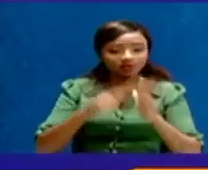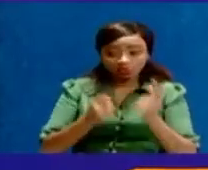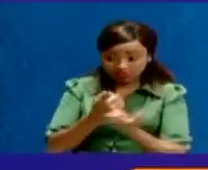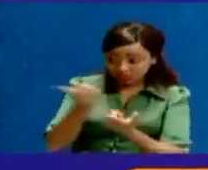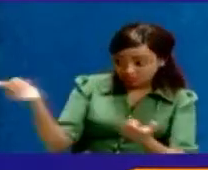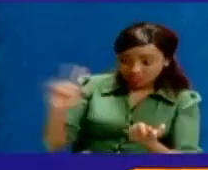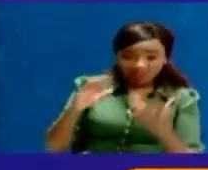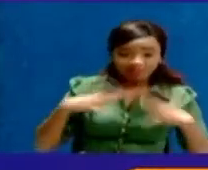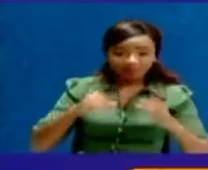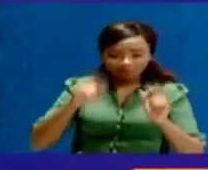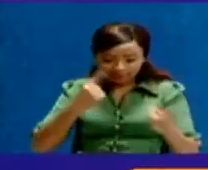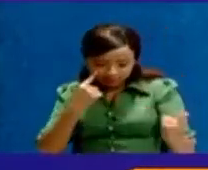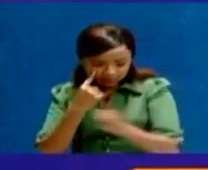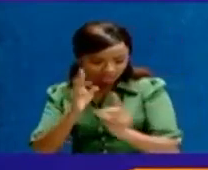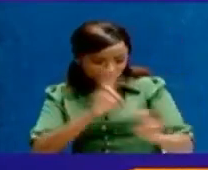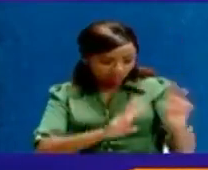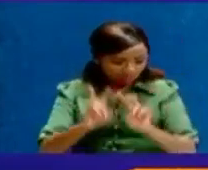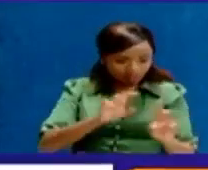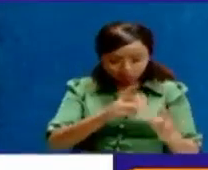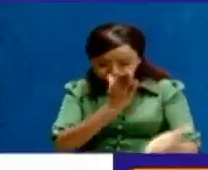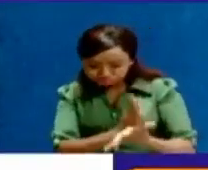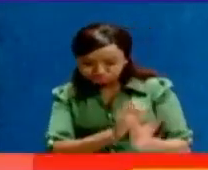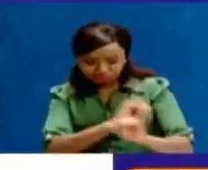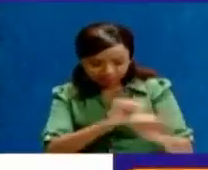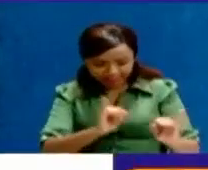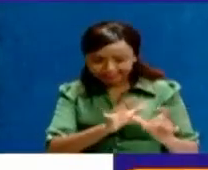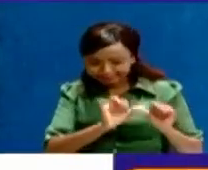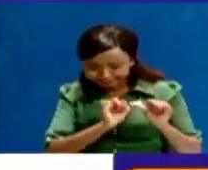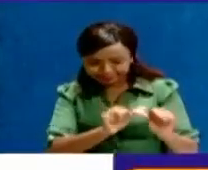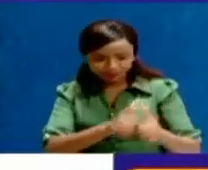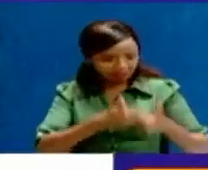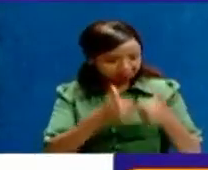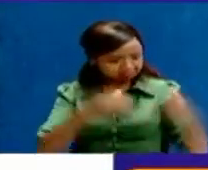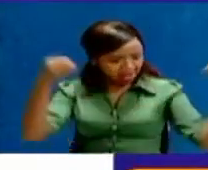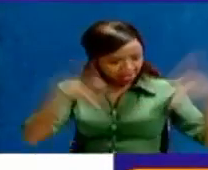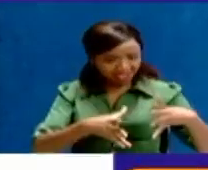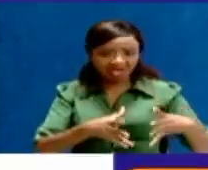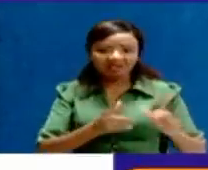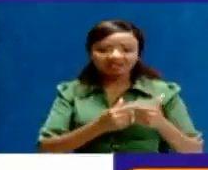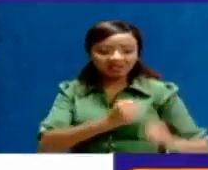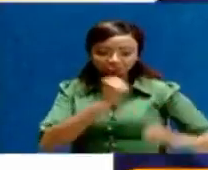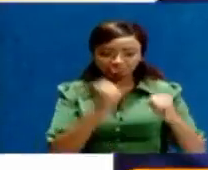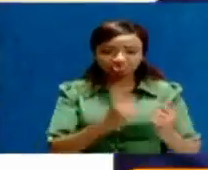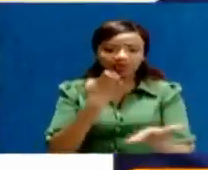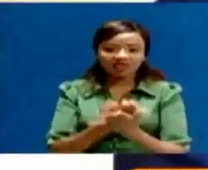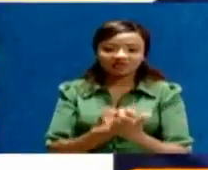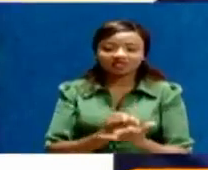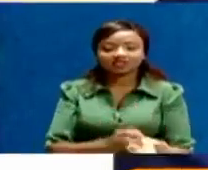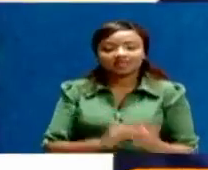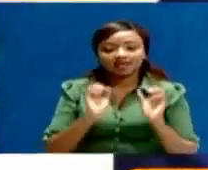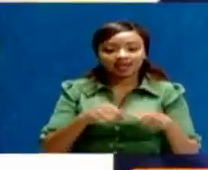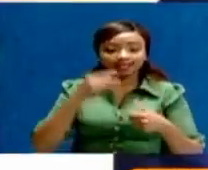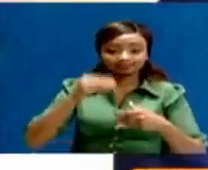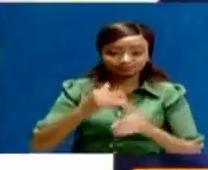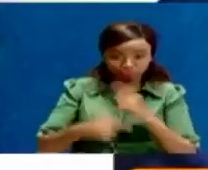will have to ascertain the reliability, credibility, admissibility, sufficiency, and the strength of rebuttal evidence. The DPP is saying